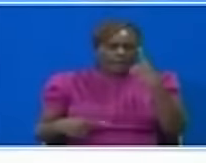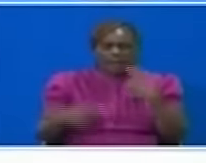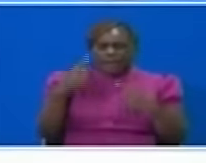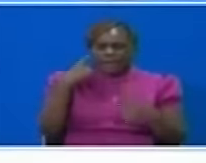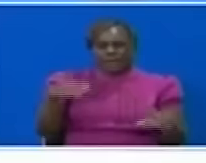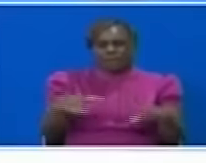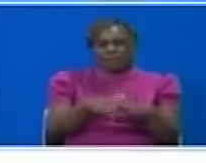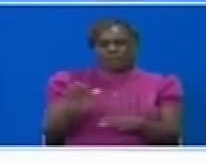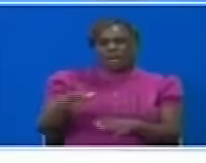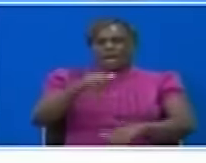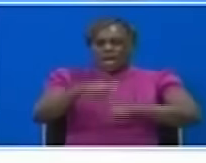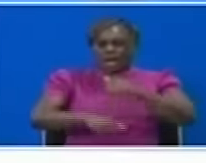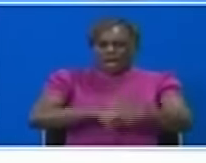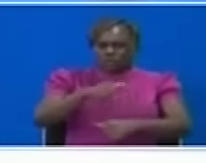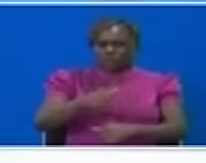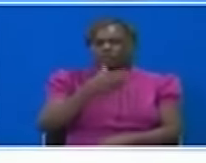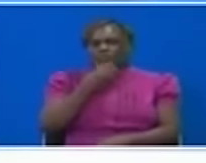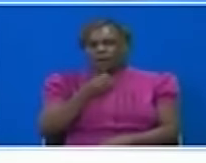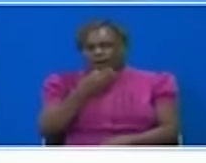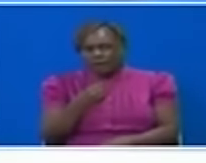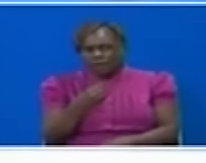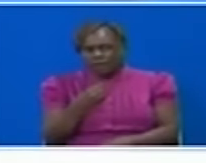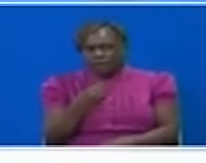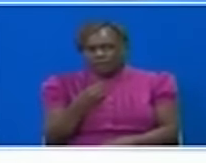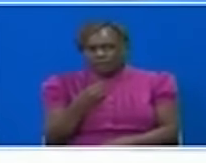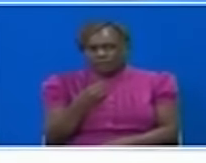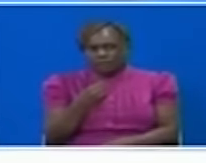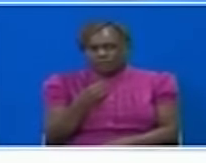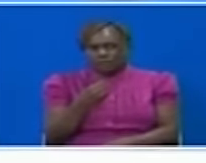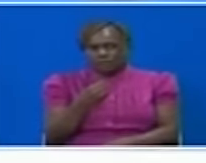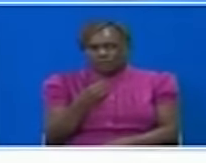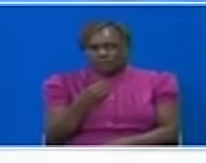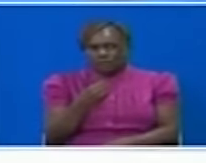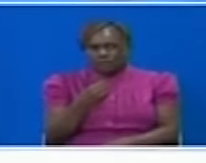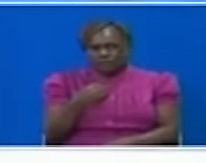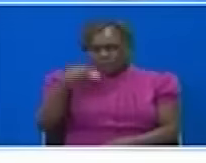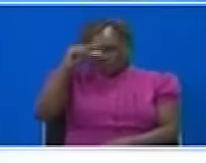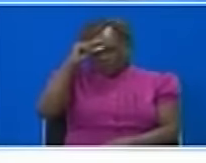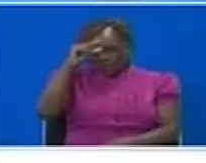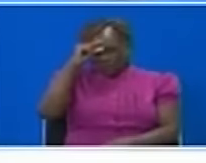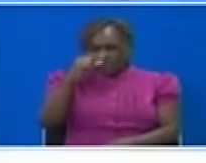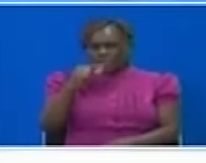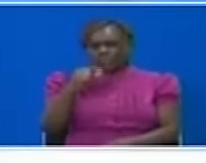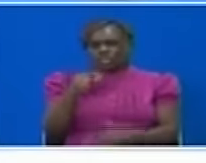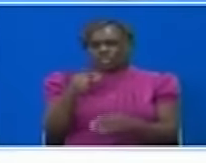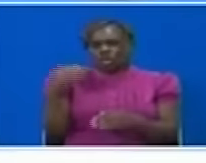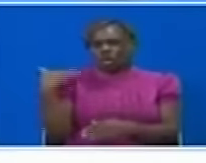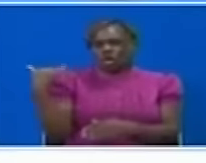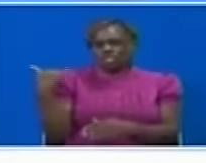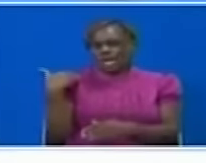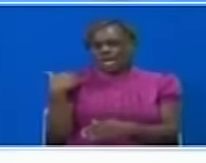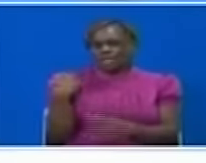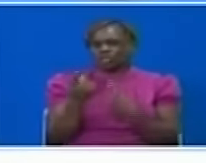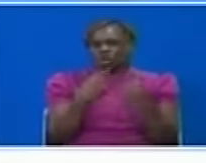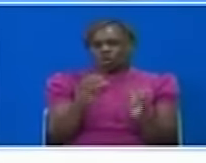short. While the actions of the slain gunman, a police constable, have no justification, the state is left to address the serious concerns that are evident